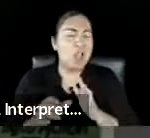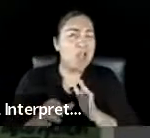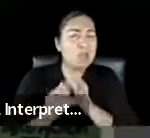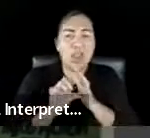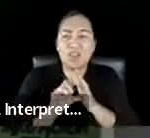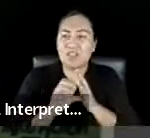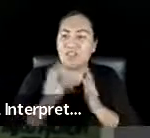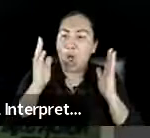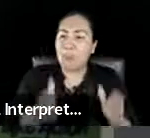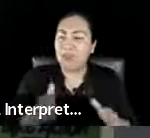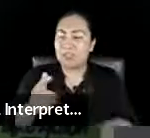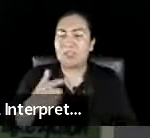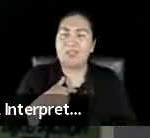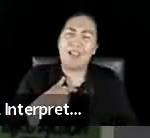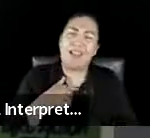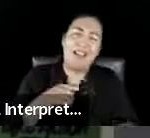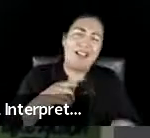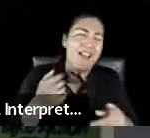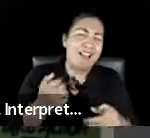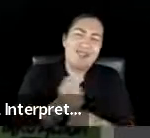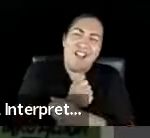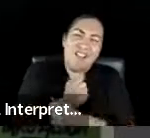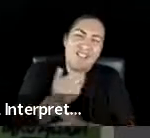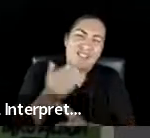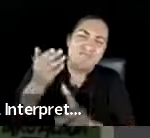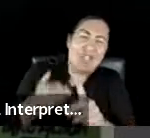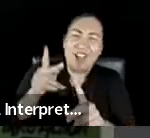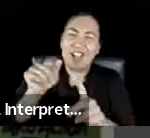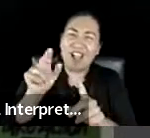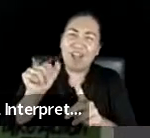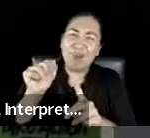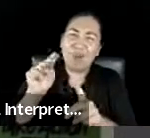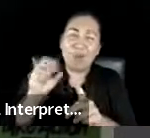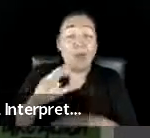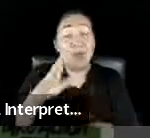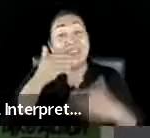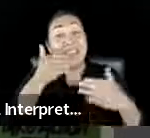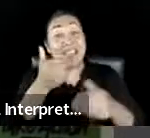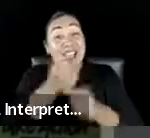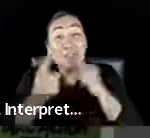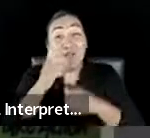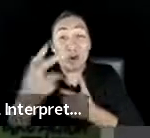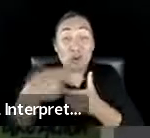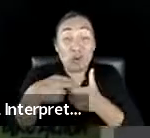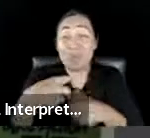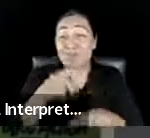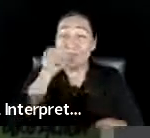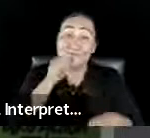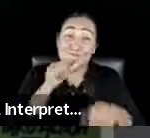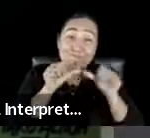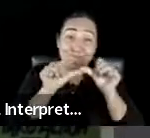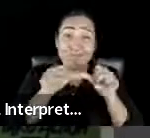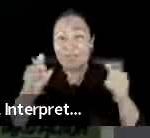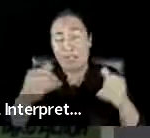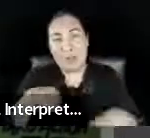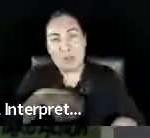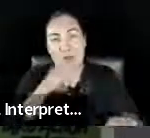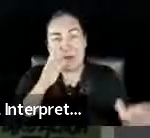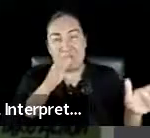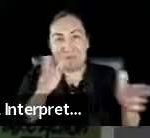being. I love that guy. So thanks everyone for joining us. Thanks for sticking with us. We're going to go ahead and switch